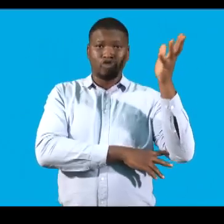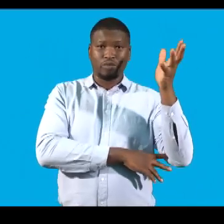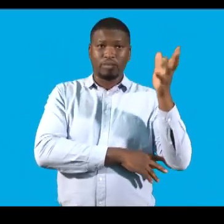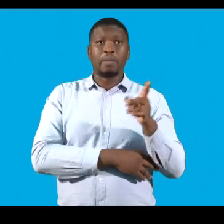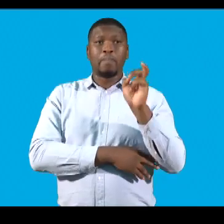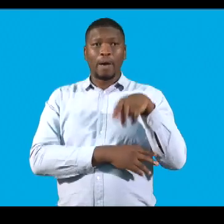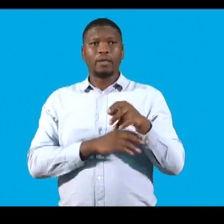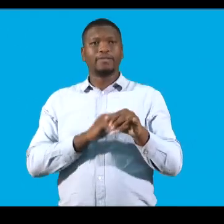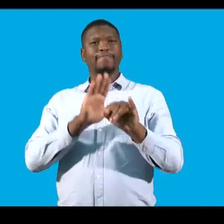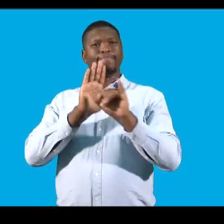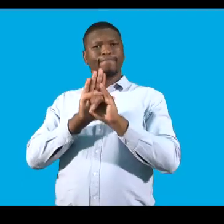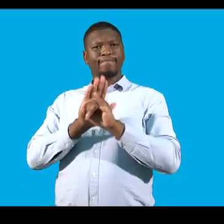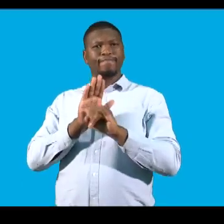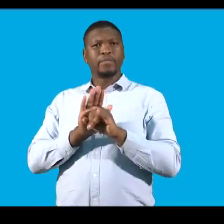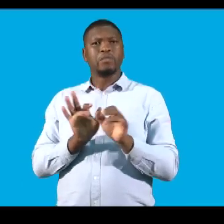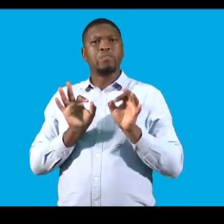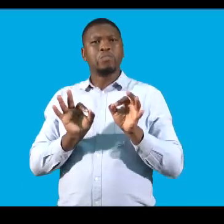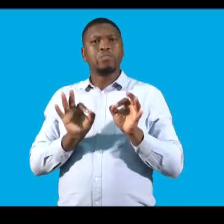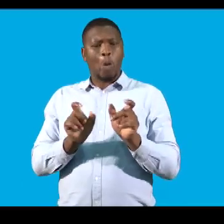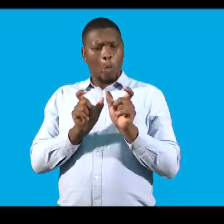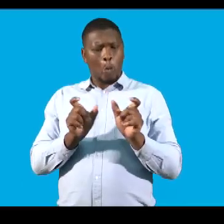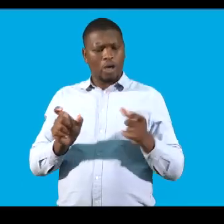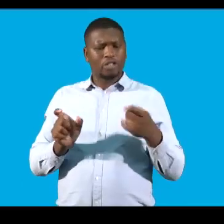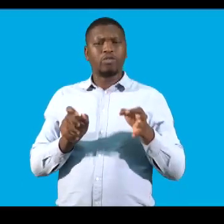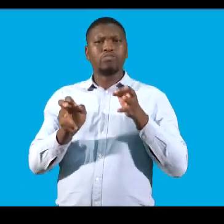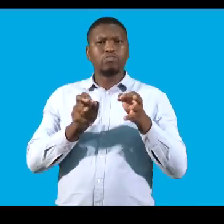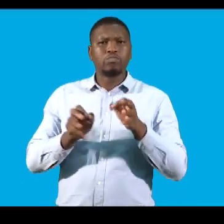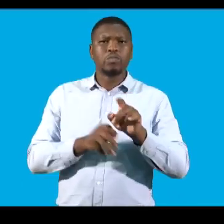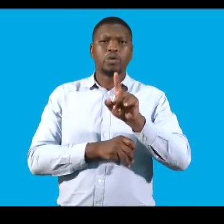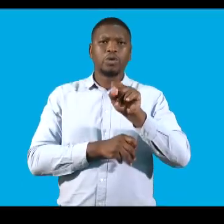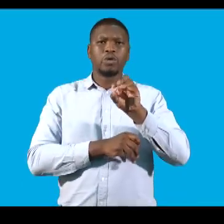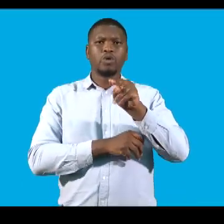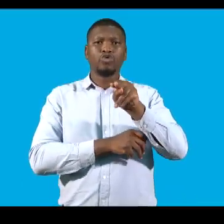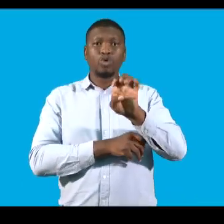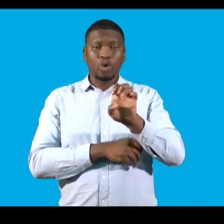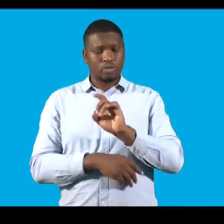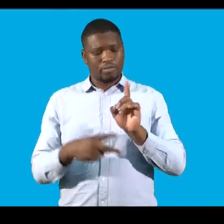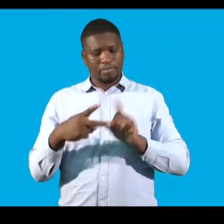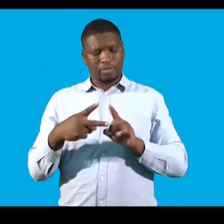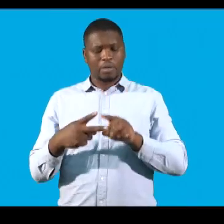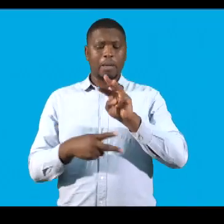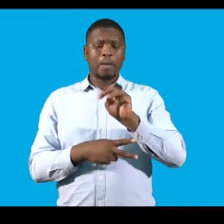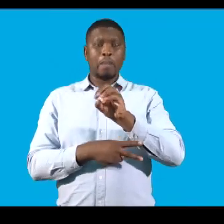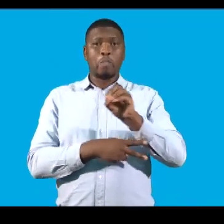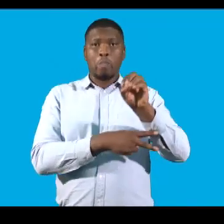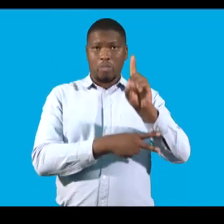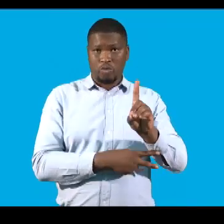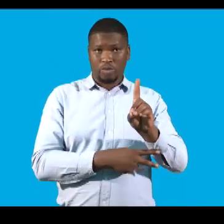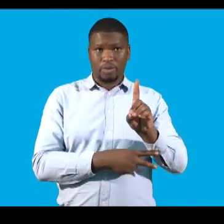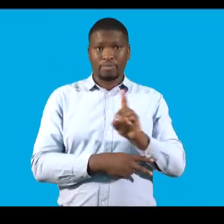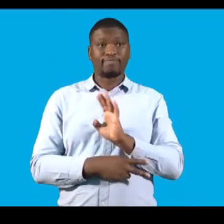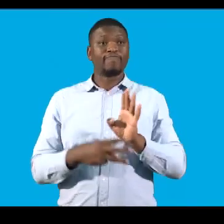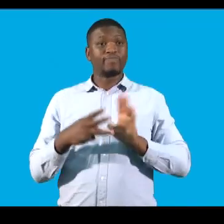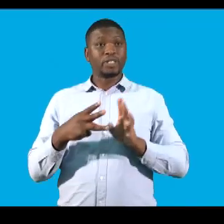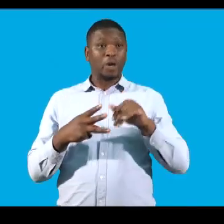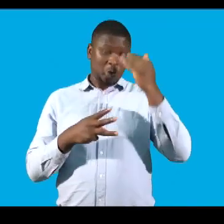You must be able to identify appropriate words to describe tone and mood. You need to understand the features of the